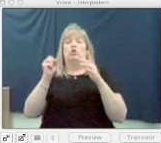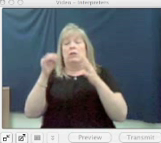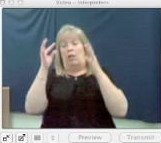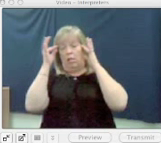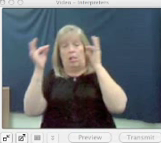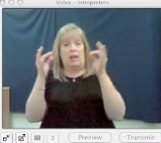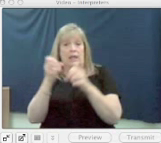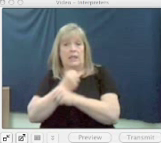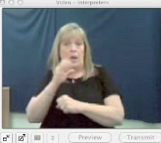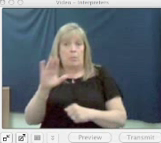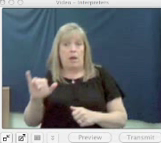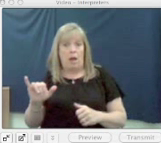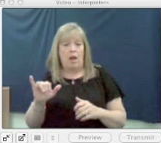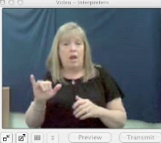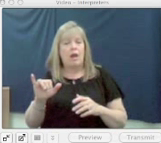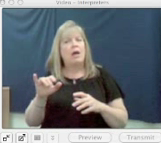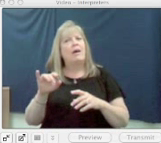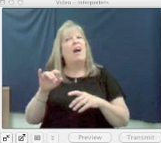spend